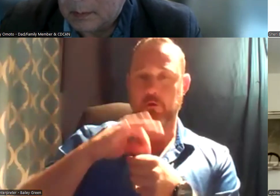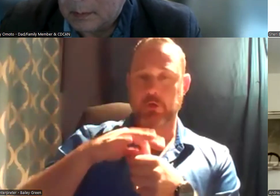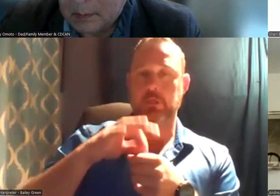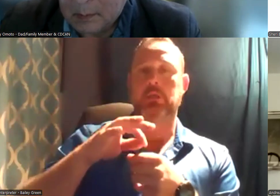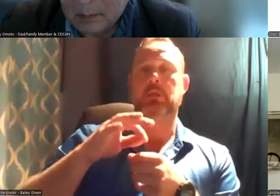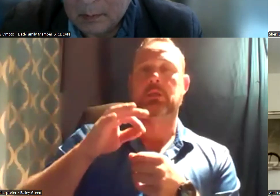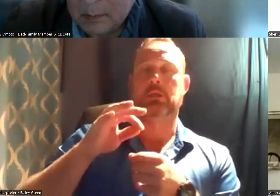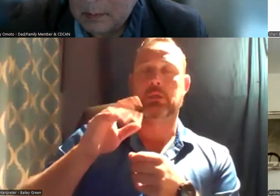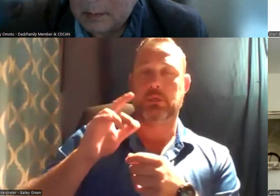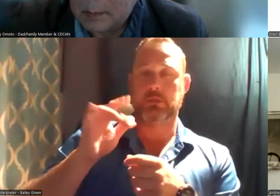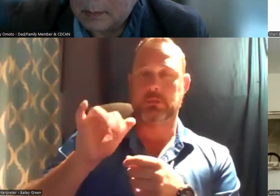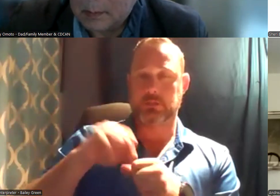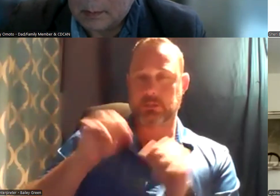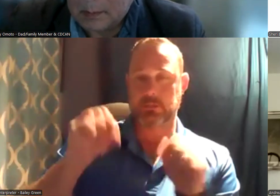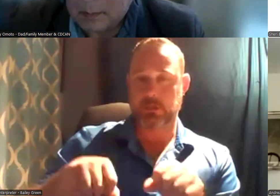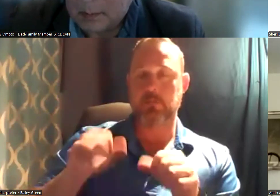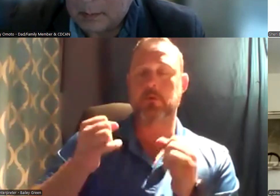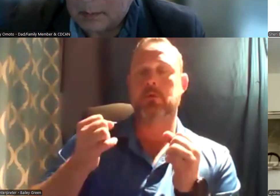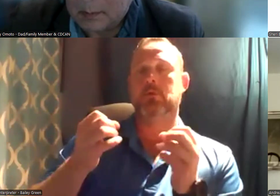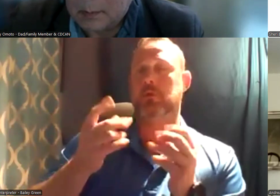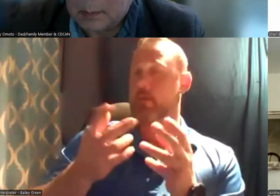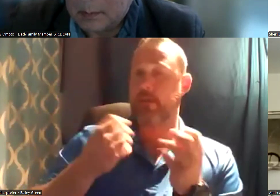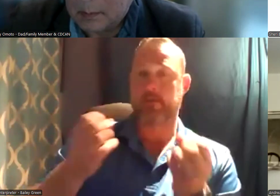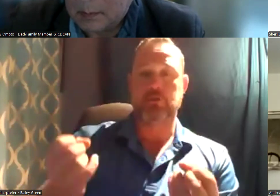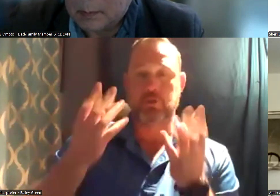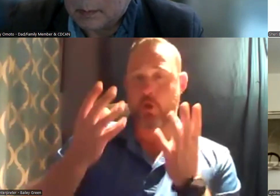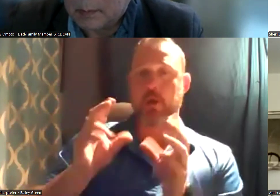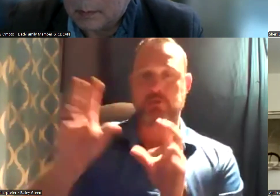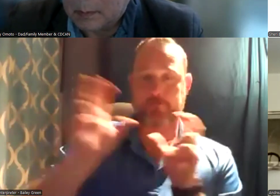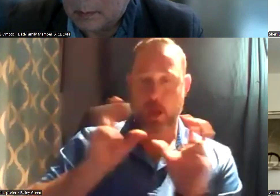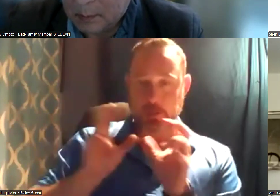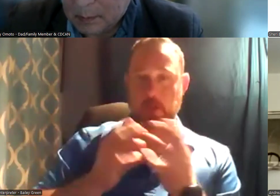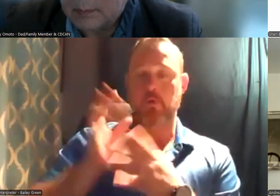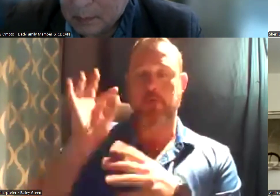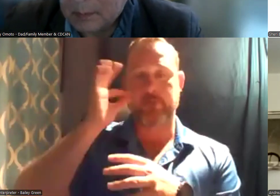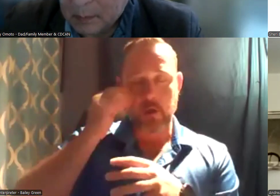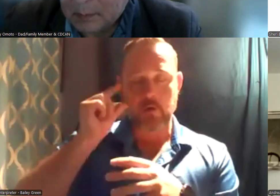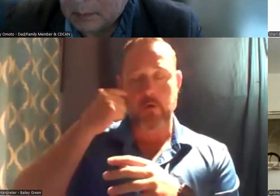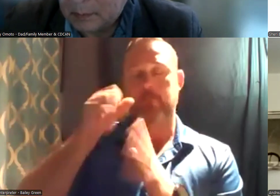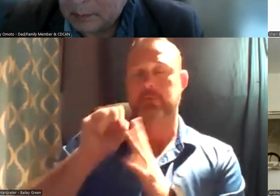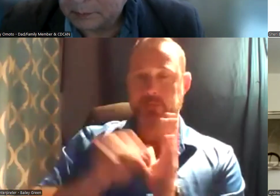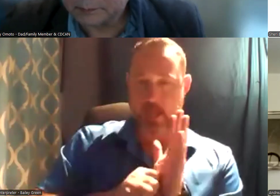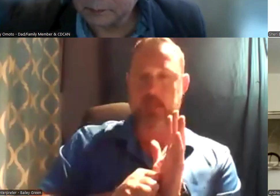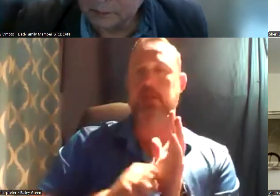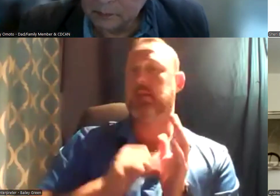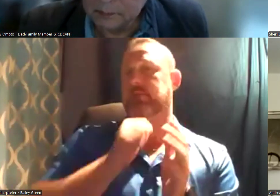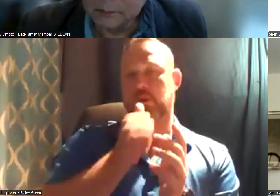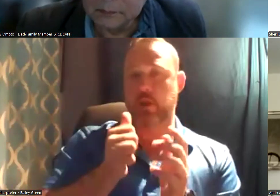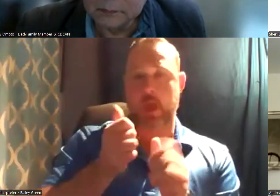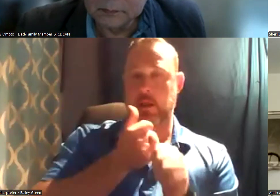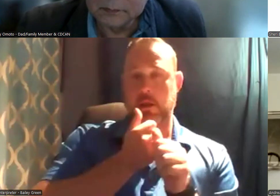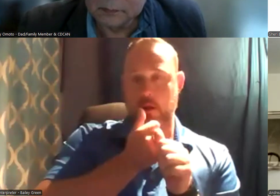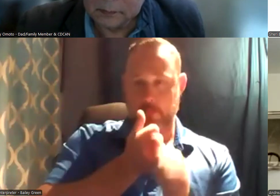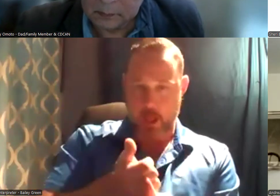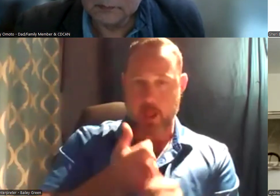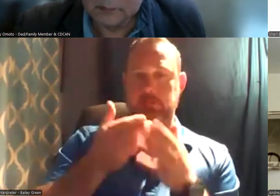much better because sometimes they get so much funding, through the federal government, the state, and if they're not in compliance, then they can